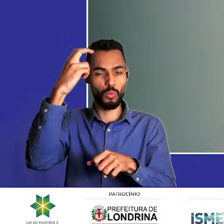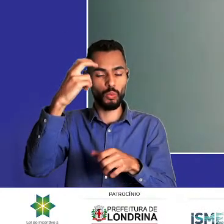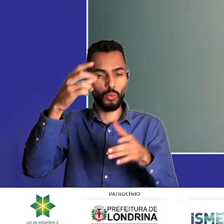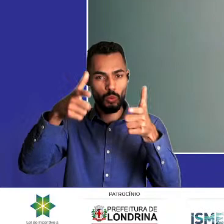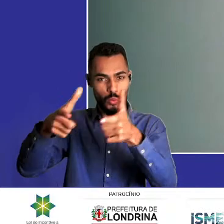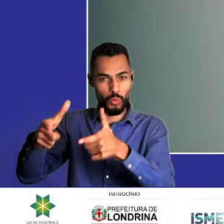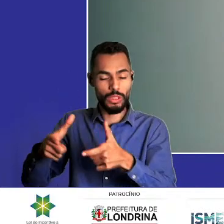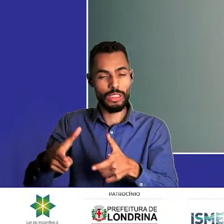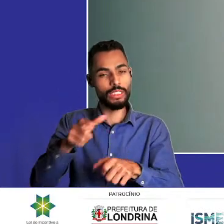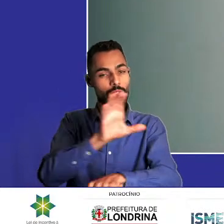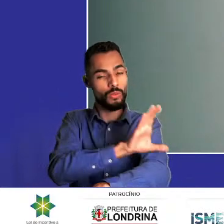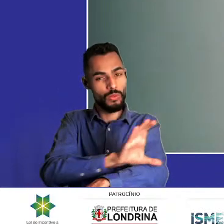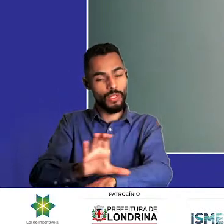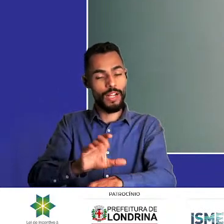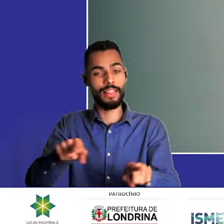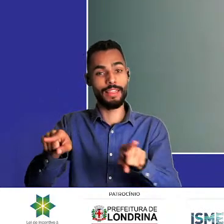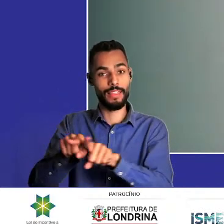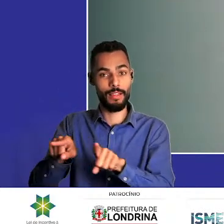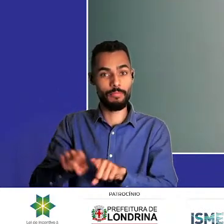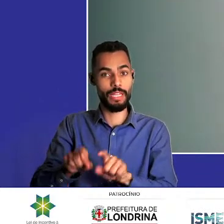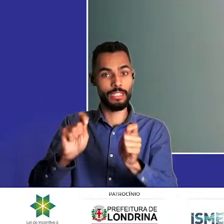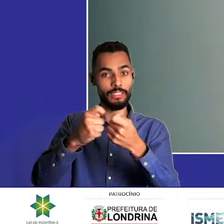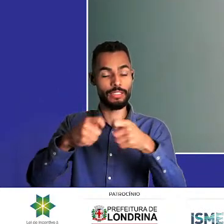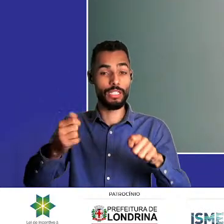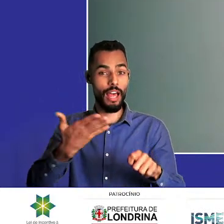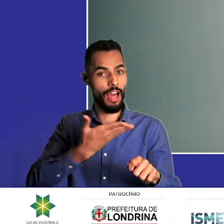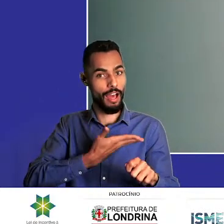the International Music Festival.